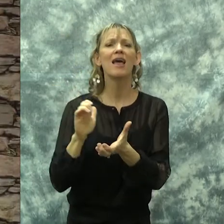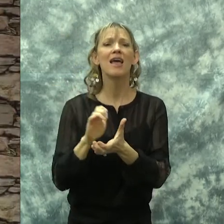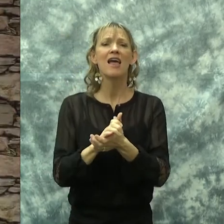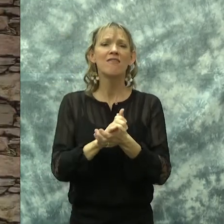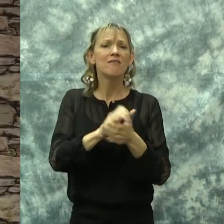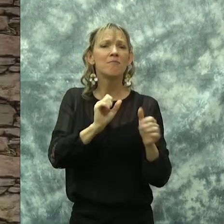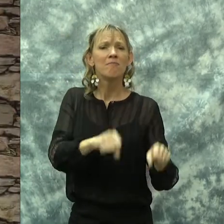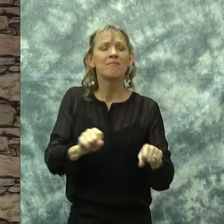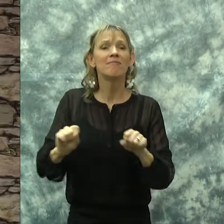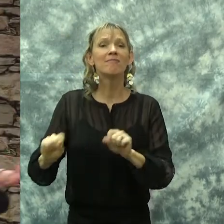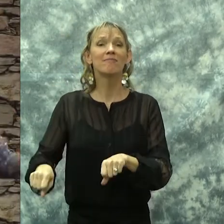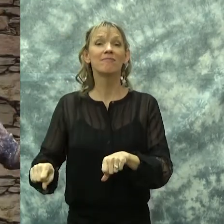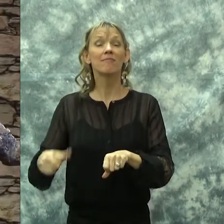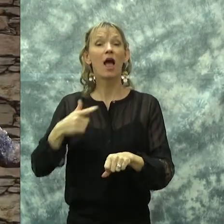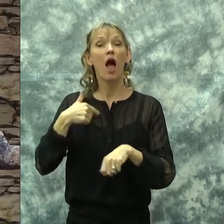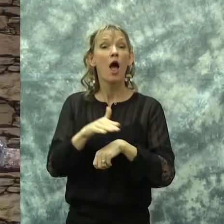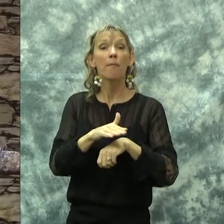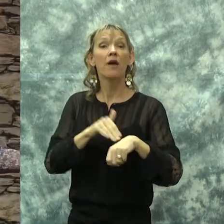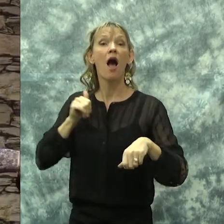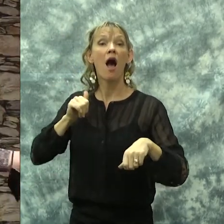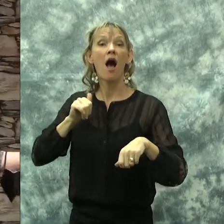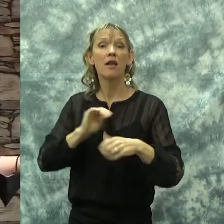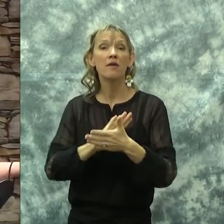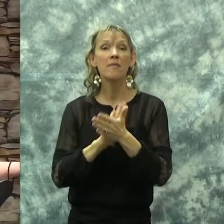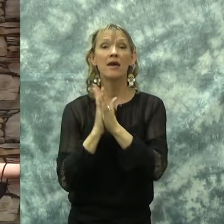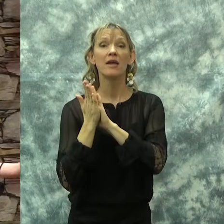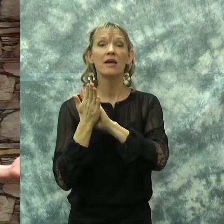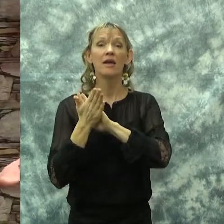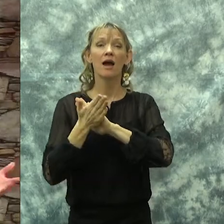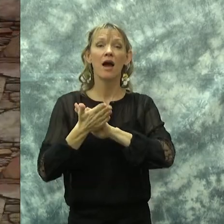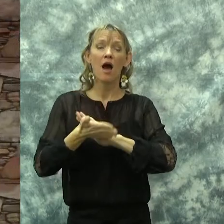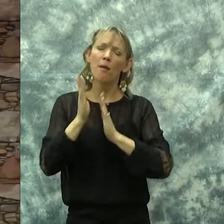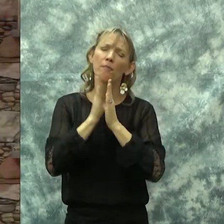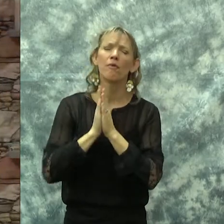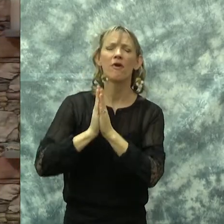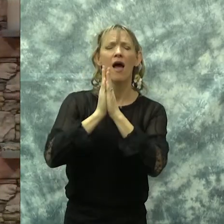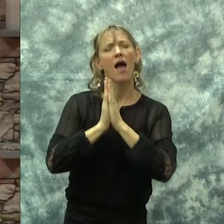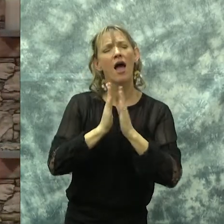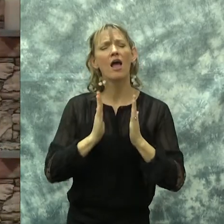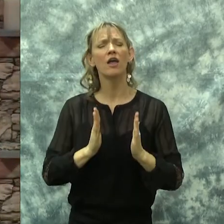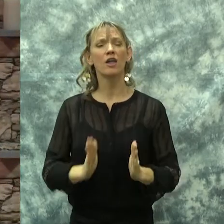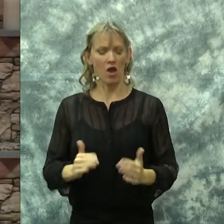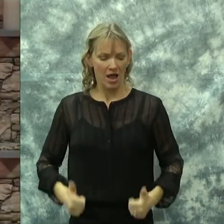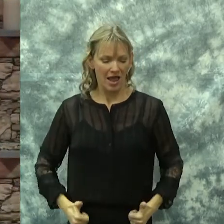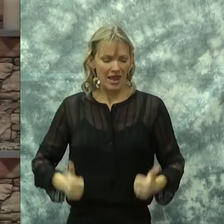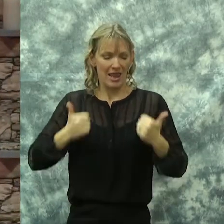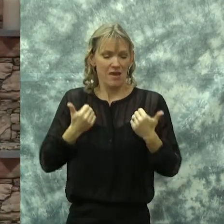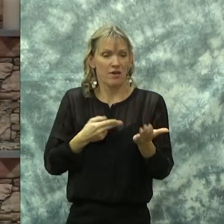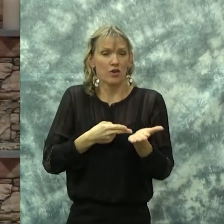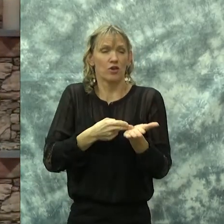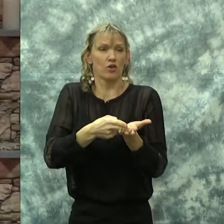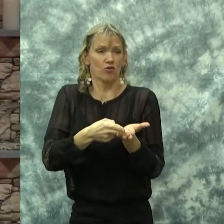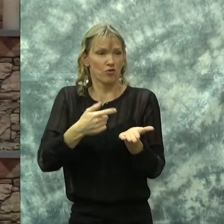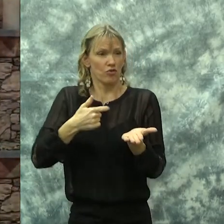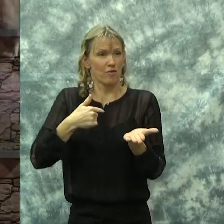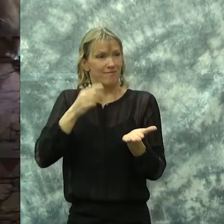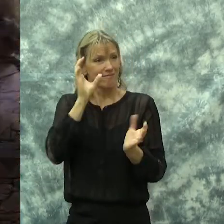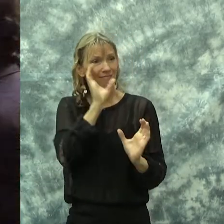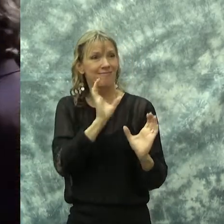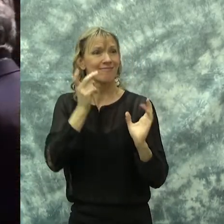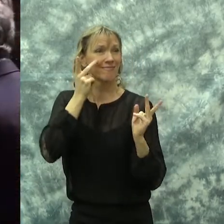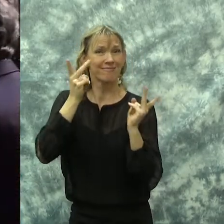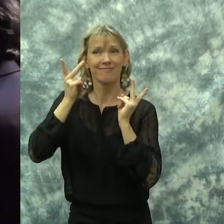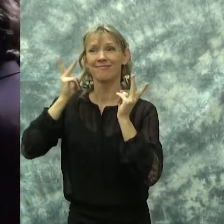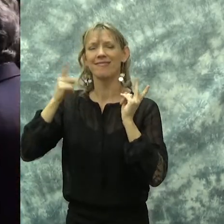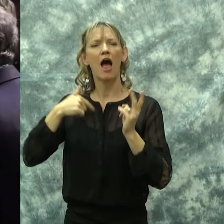can be. I am called to be the prayer, living out the truth you see. I